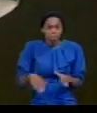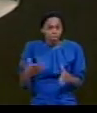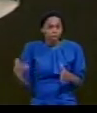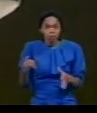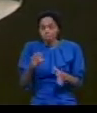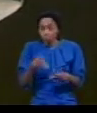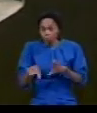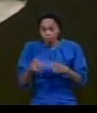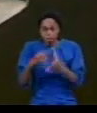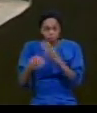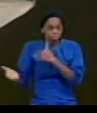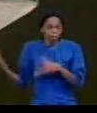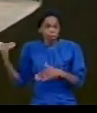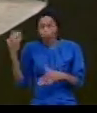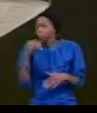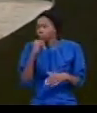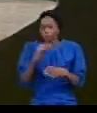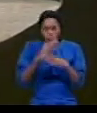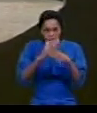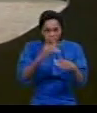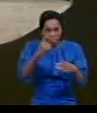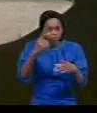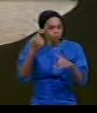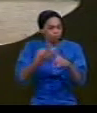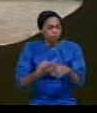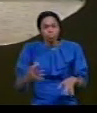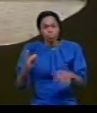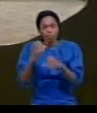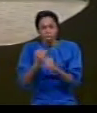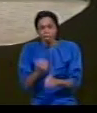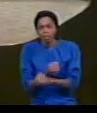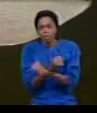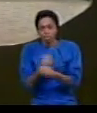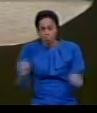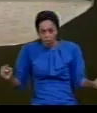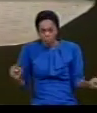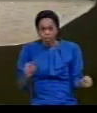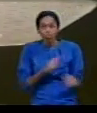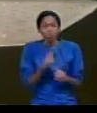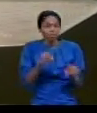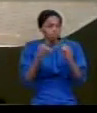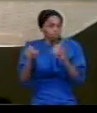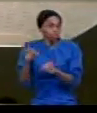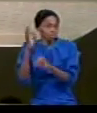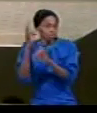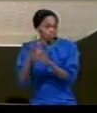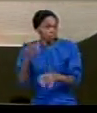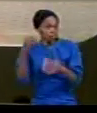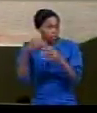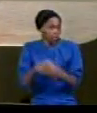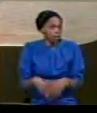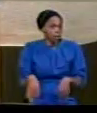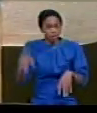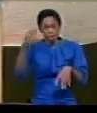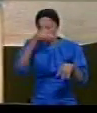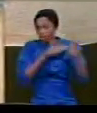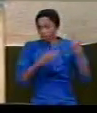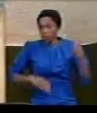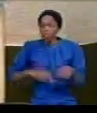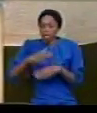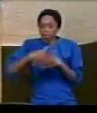not hinder you getting saved when you put your faith in Christ. After putting your faith